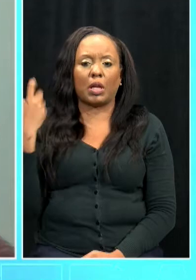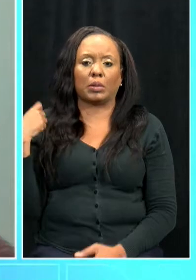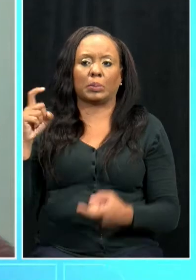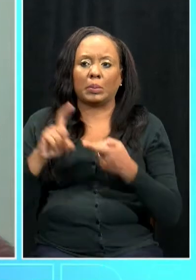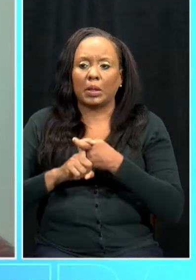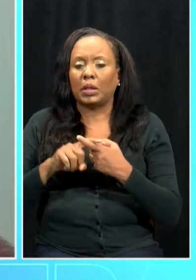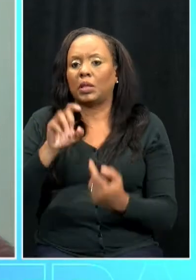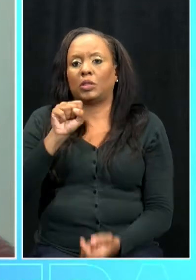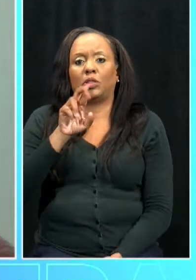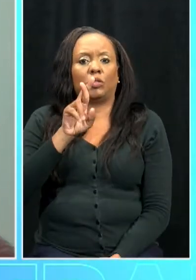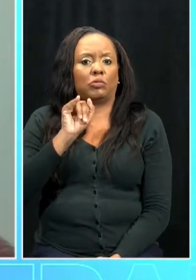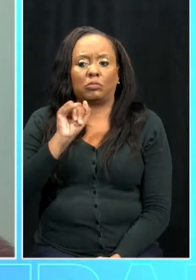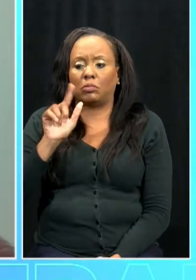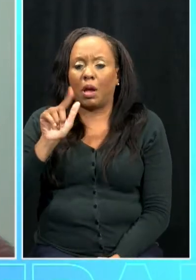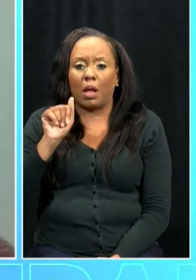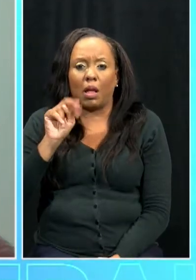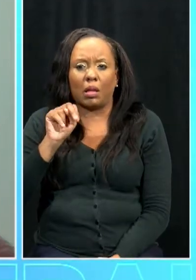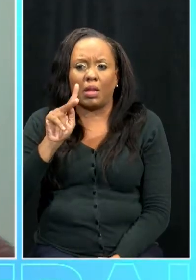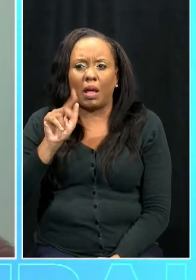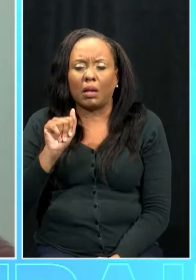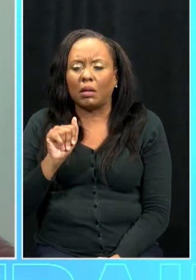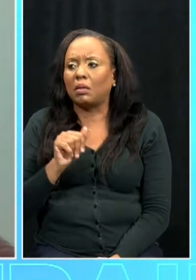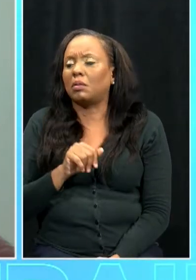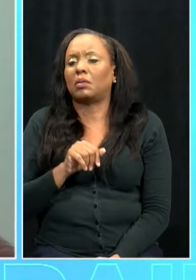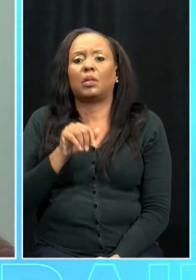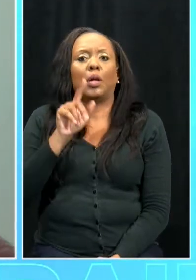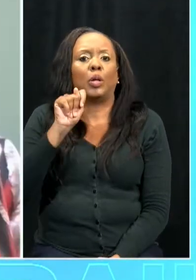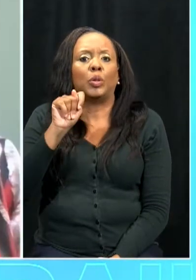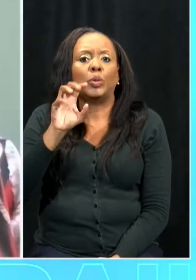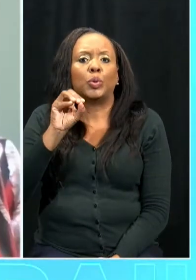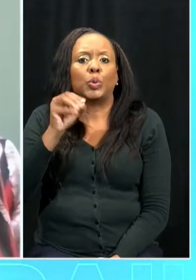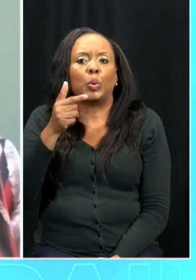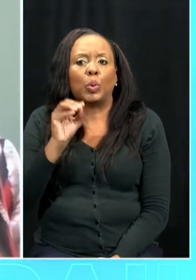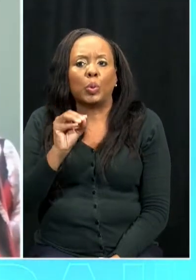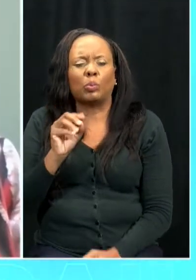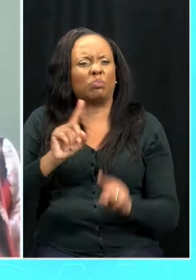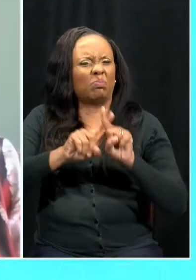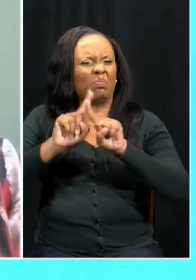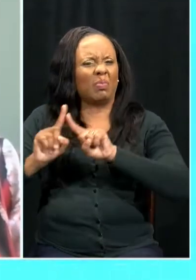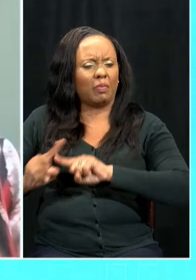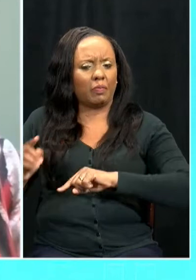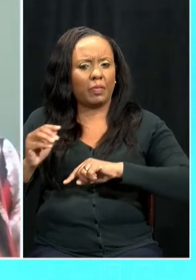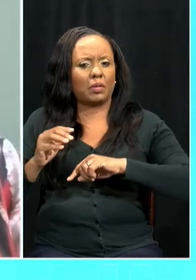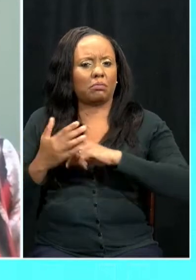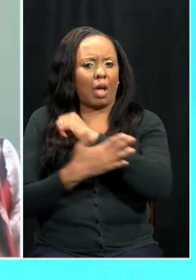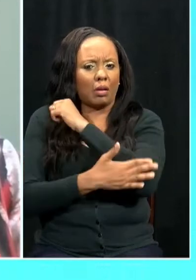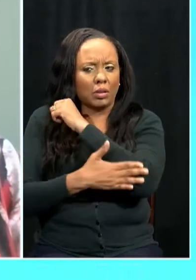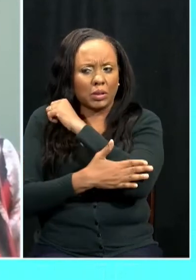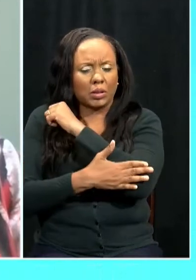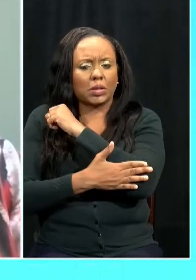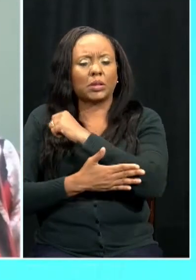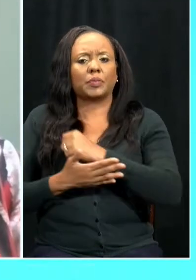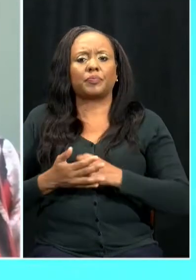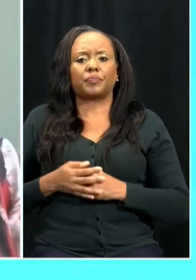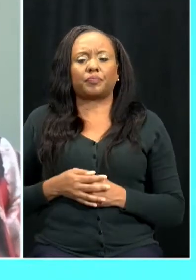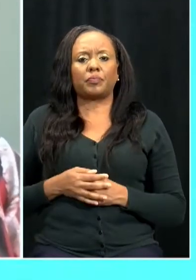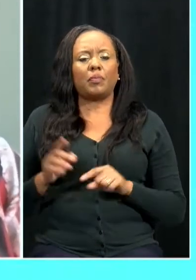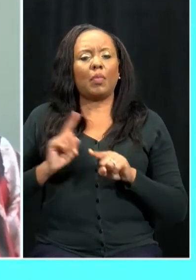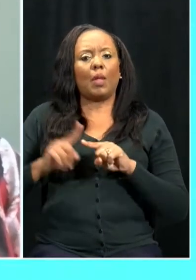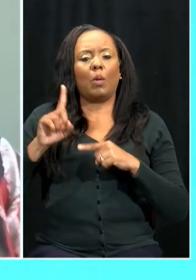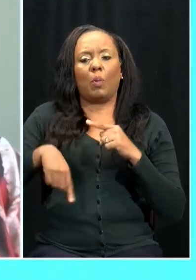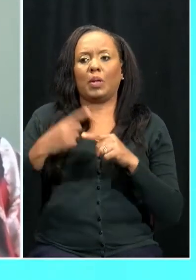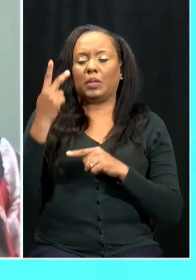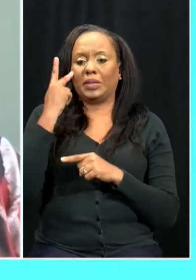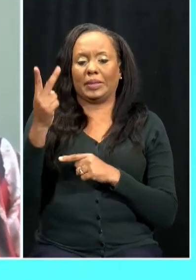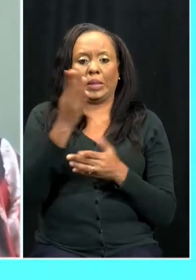Sri Lanka, and Togo. And but when you look at the factors,